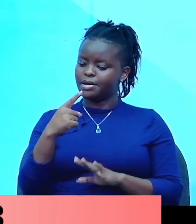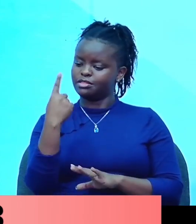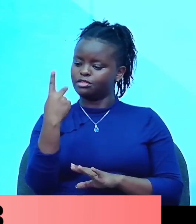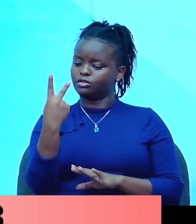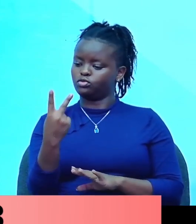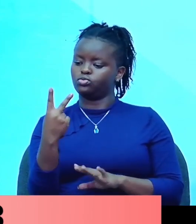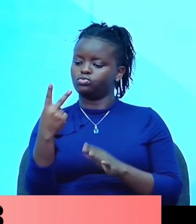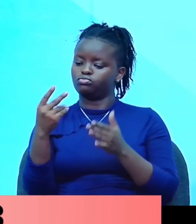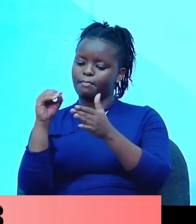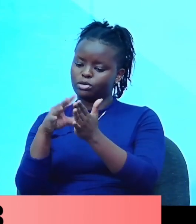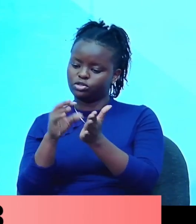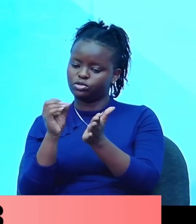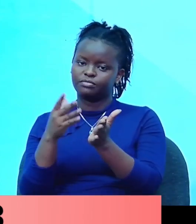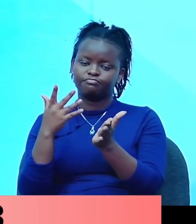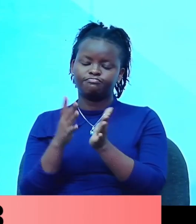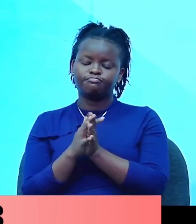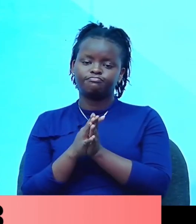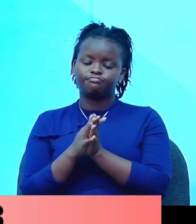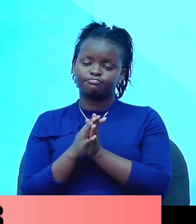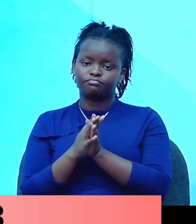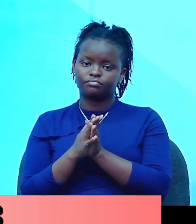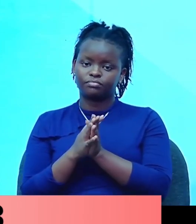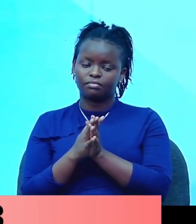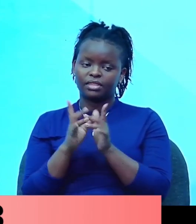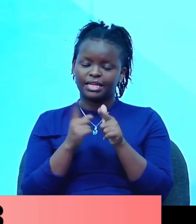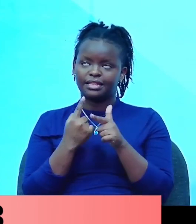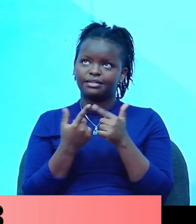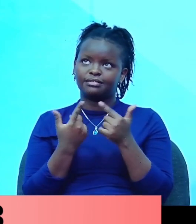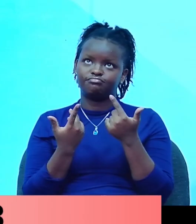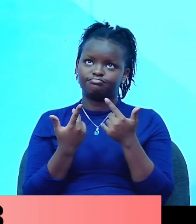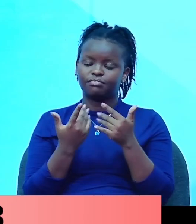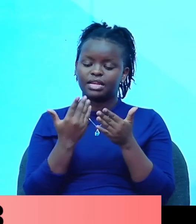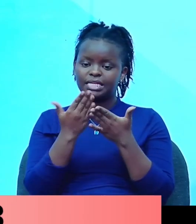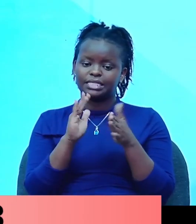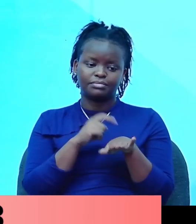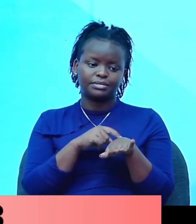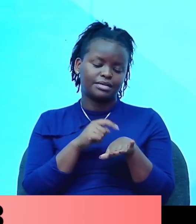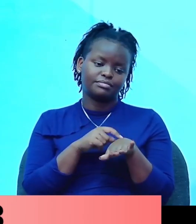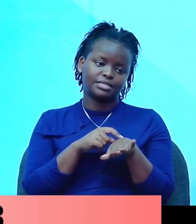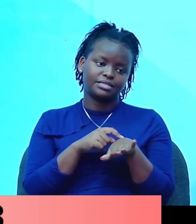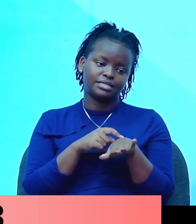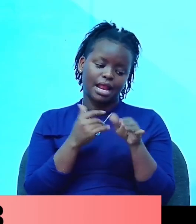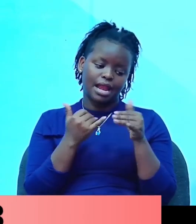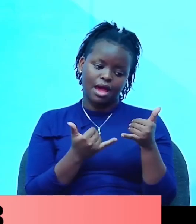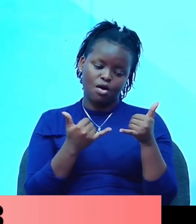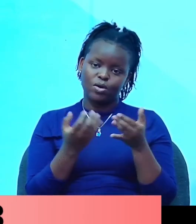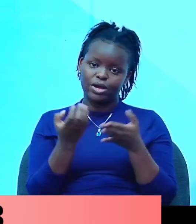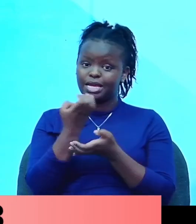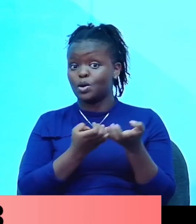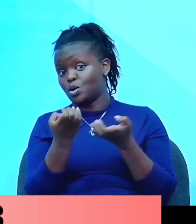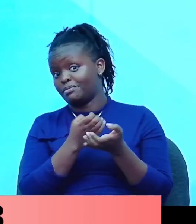say 2,500 at least, right? Then, sometimes, like at the moment, the economy is not doing really